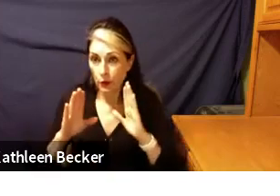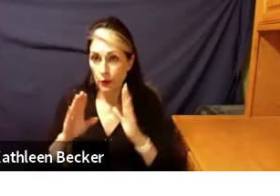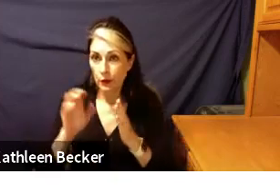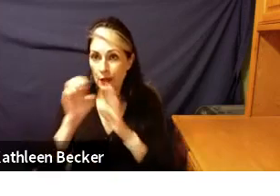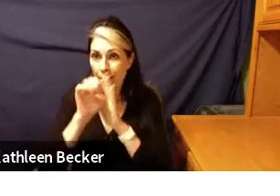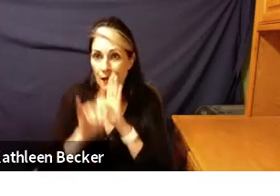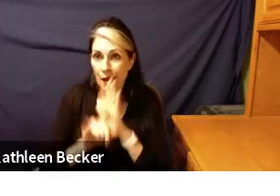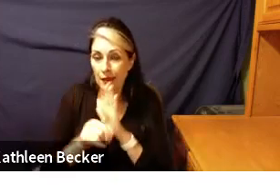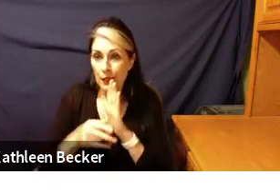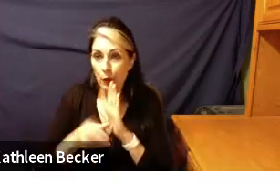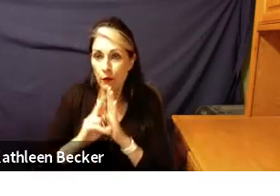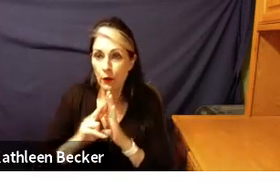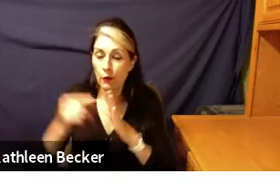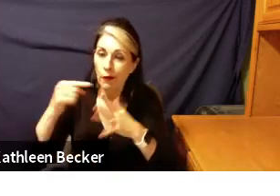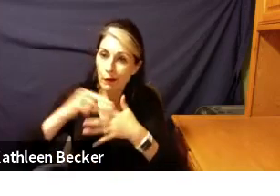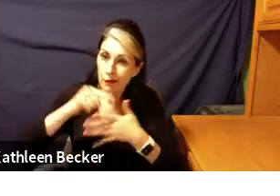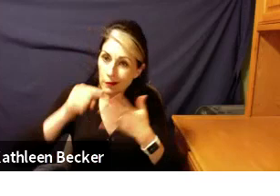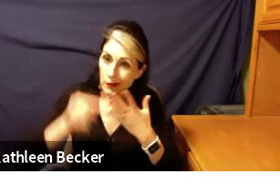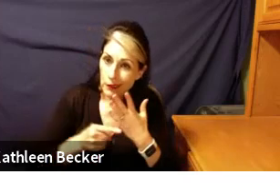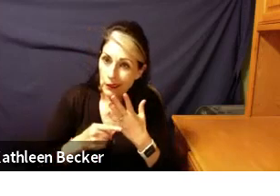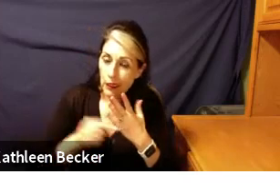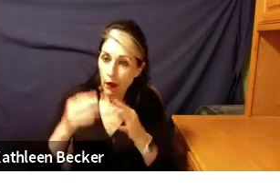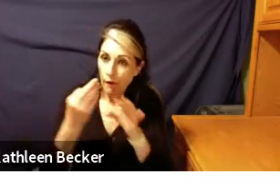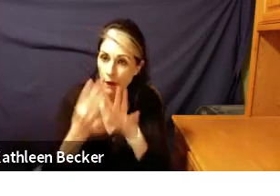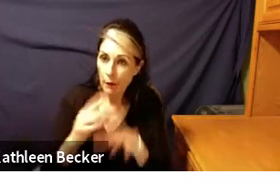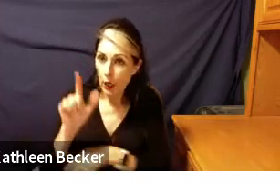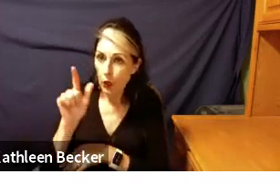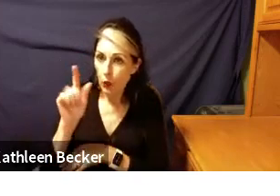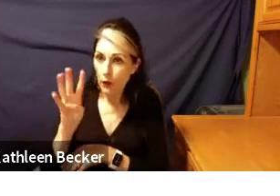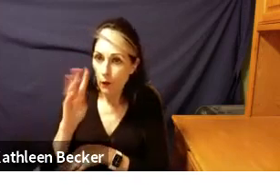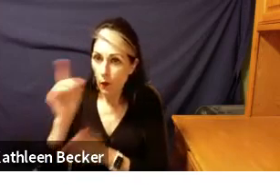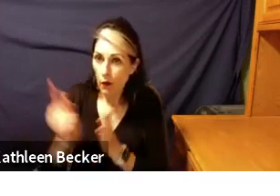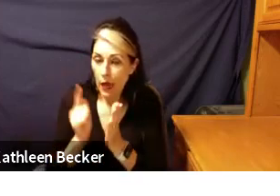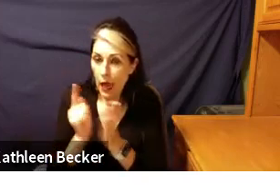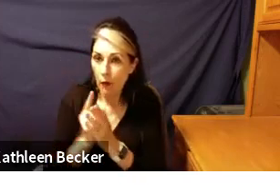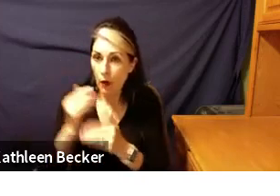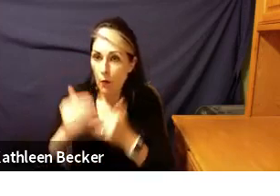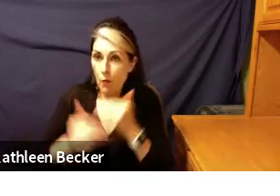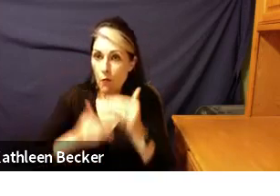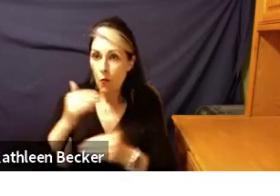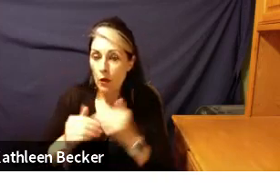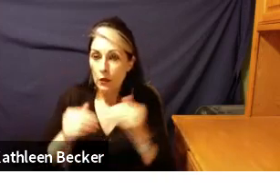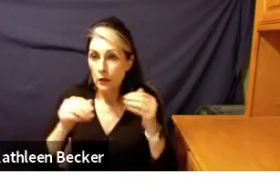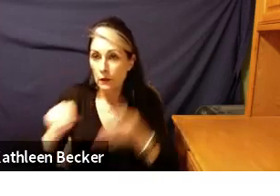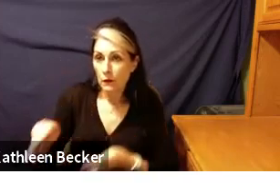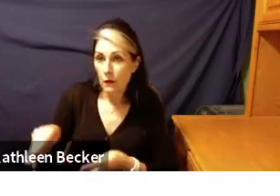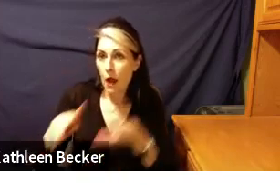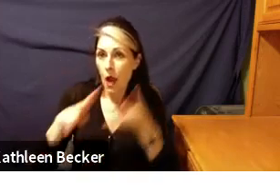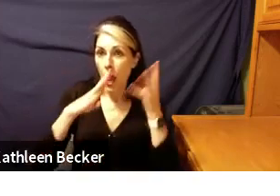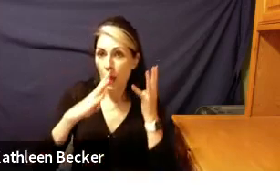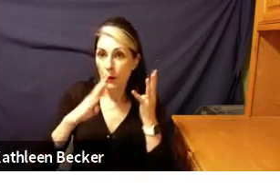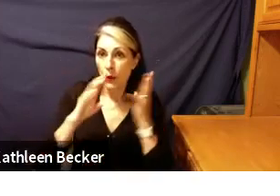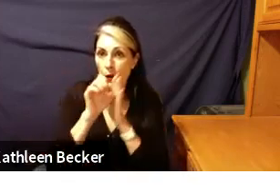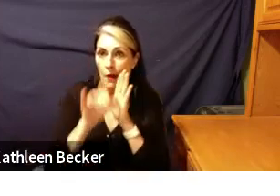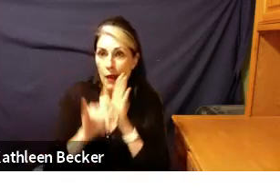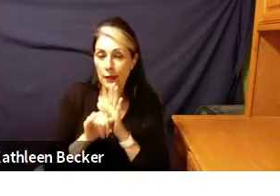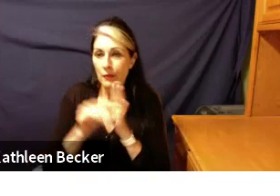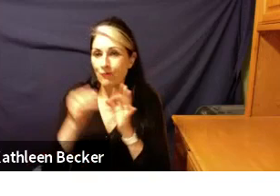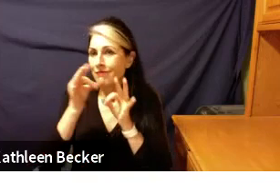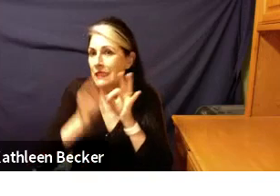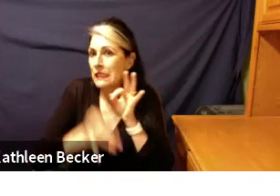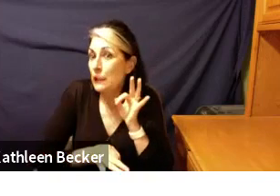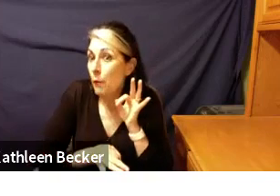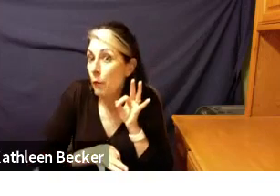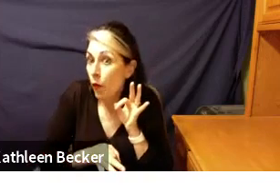provides detailed feedback within 24 hours. The process of uploading an essay is quite simple as